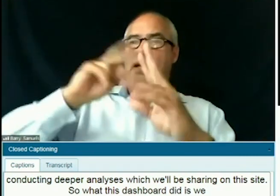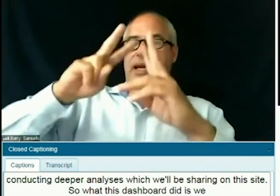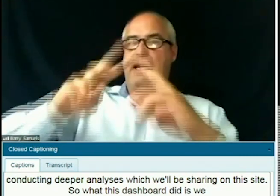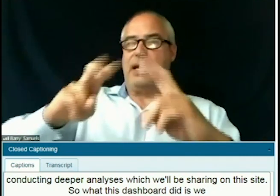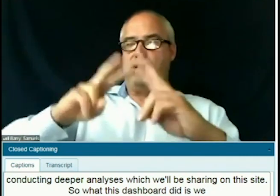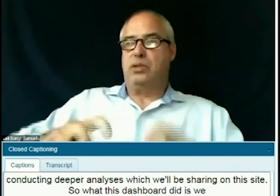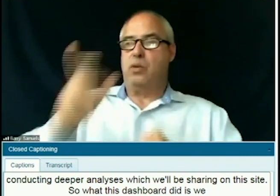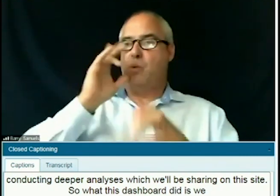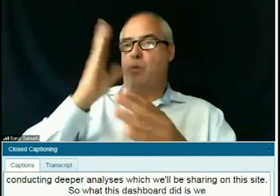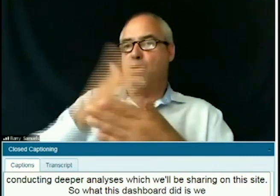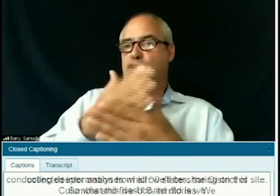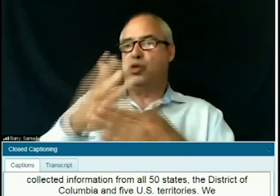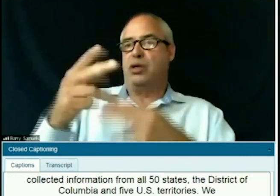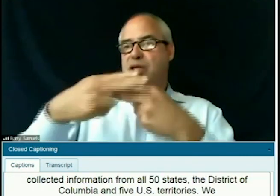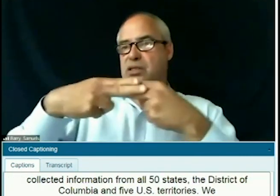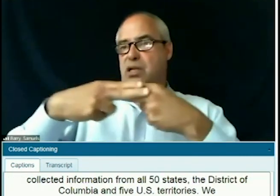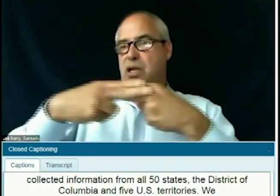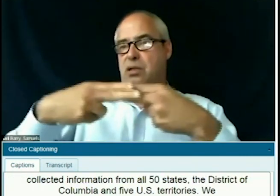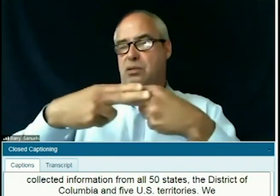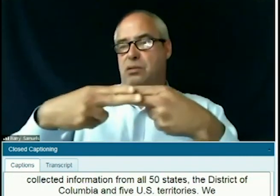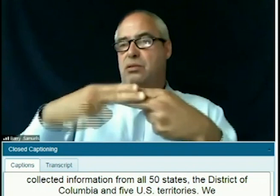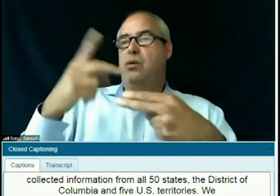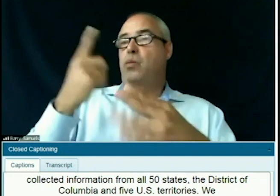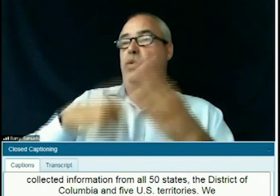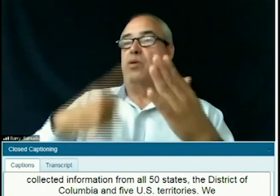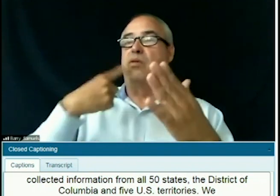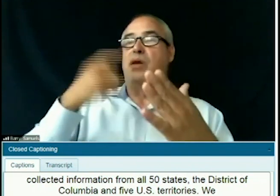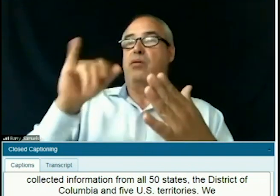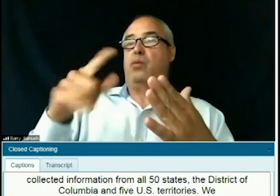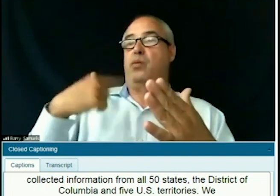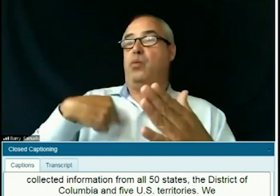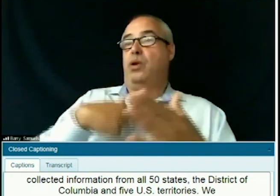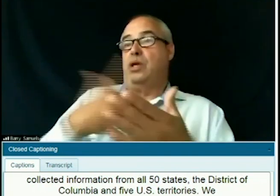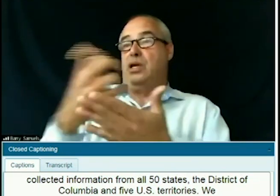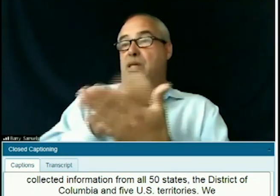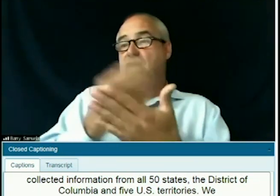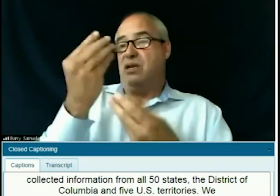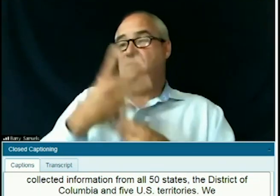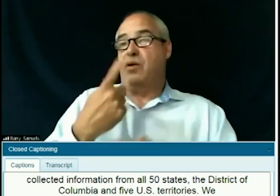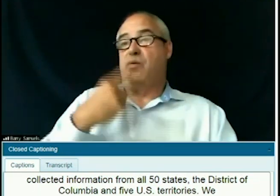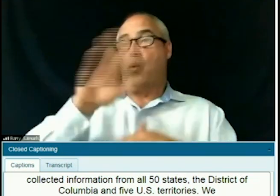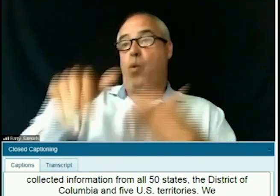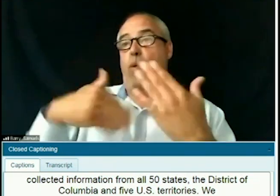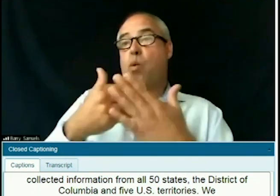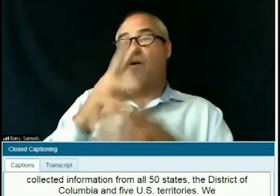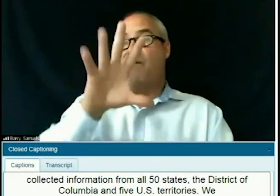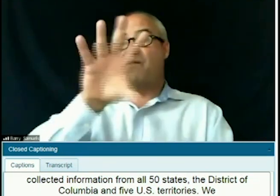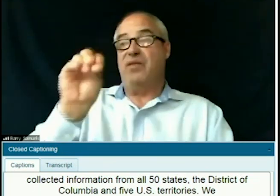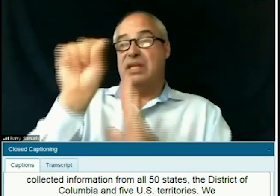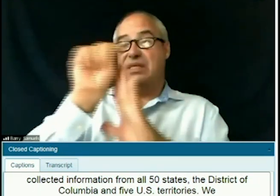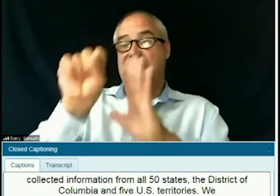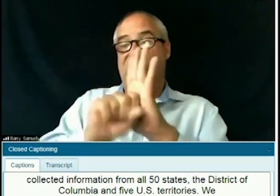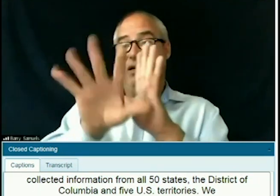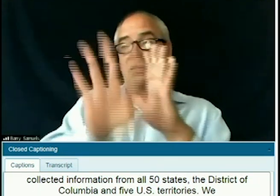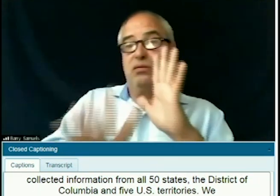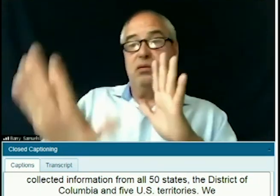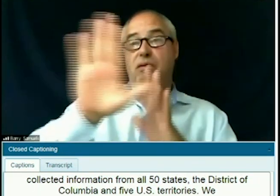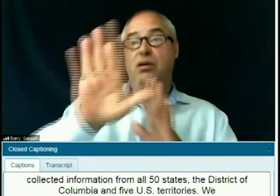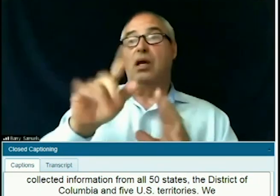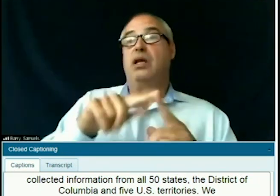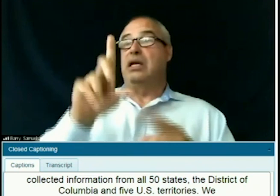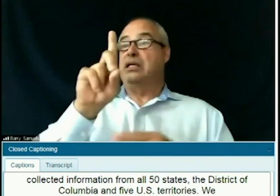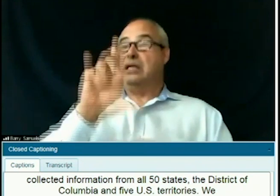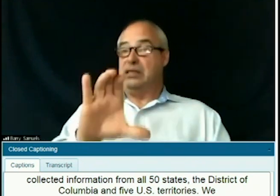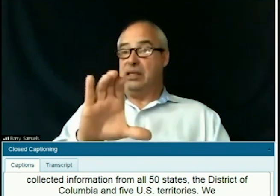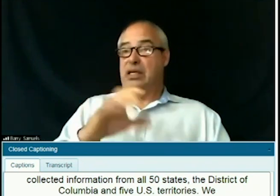site. So what this dashboard did is we collected information from all 50 states, the District of Columbia, and 5